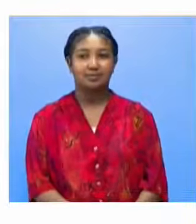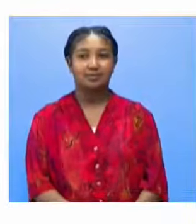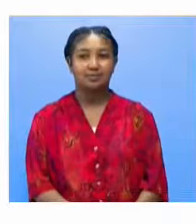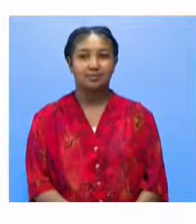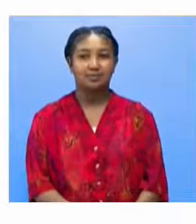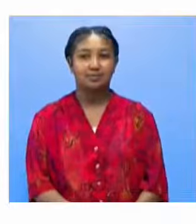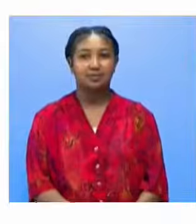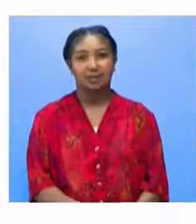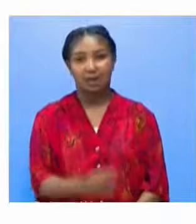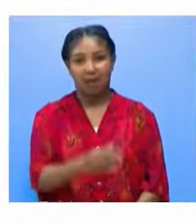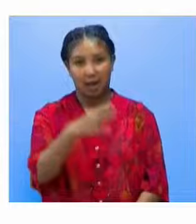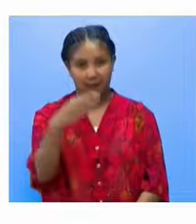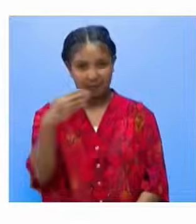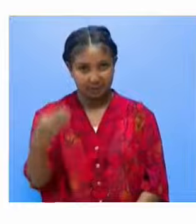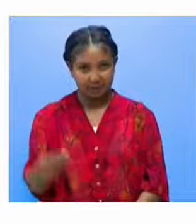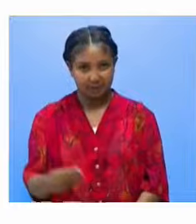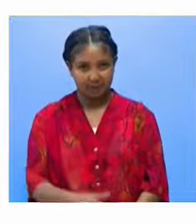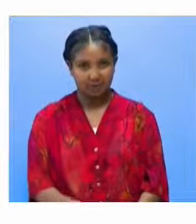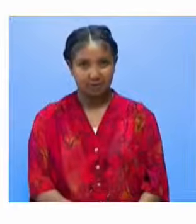and